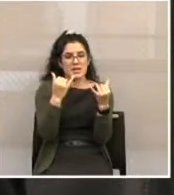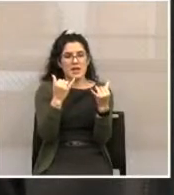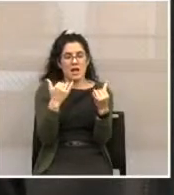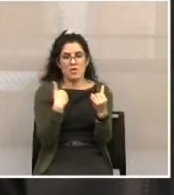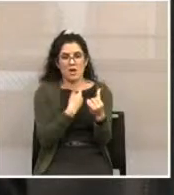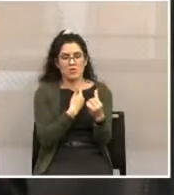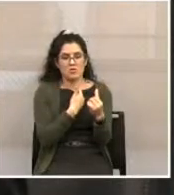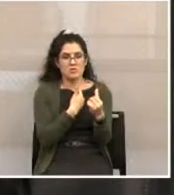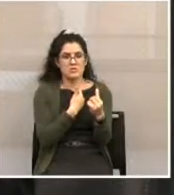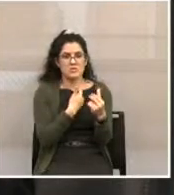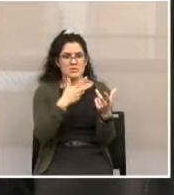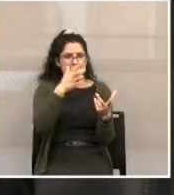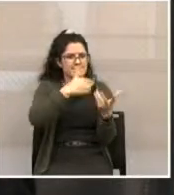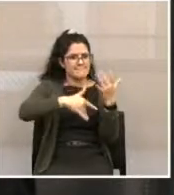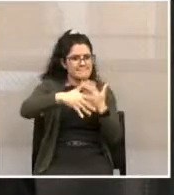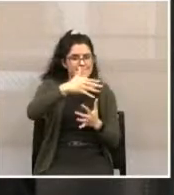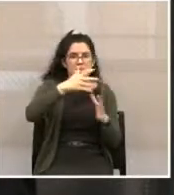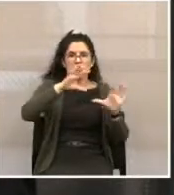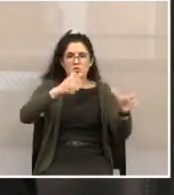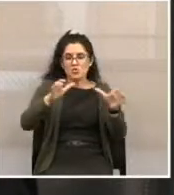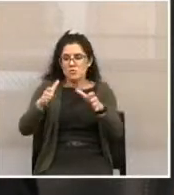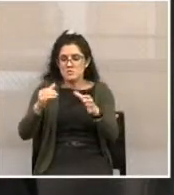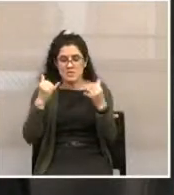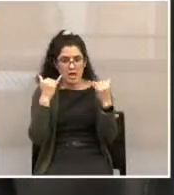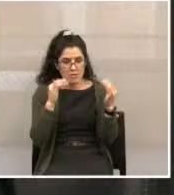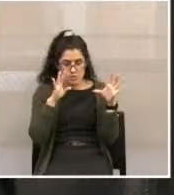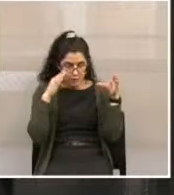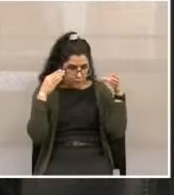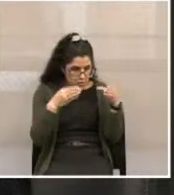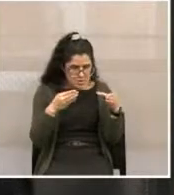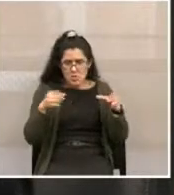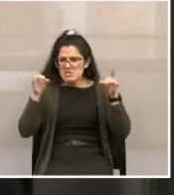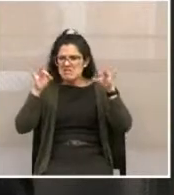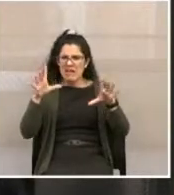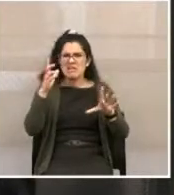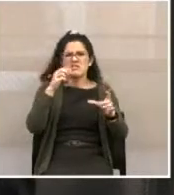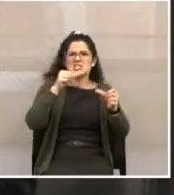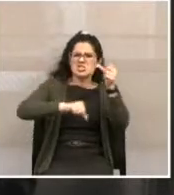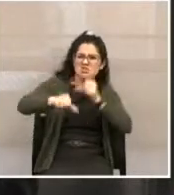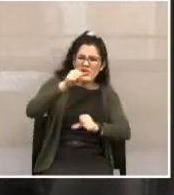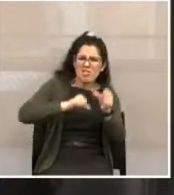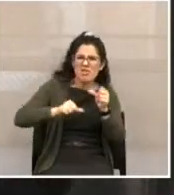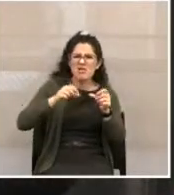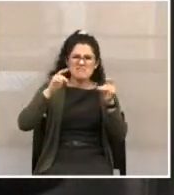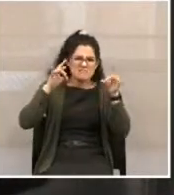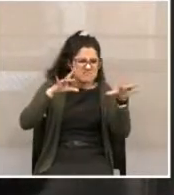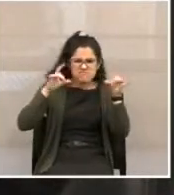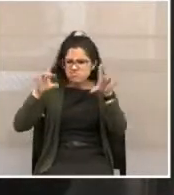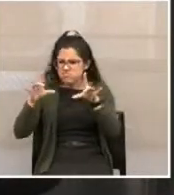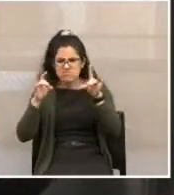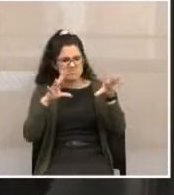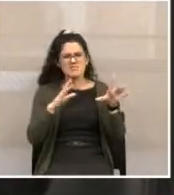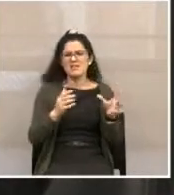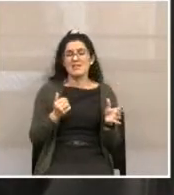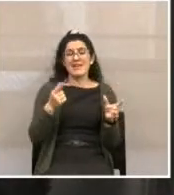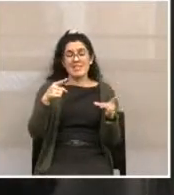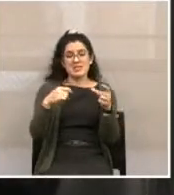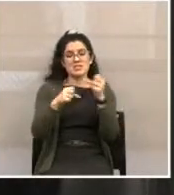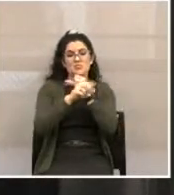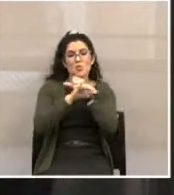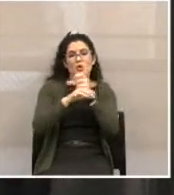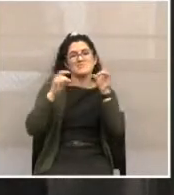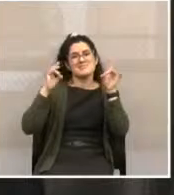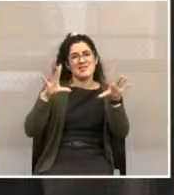societies. We are so deeply polarized, we hate each other, and disinformation, in fact, promotes hate,